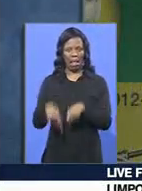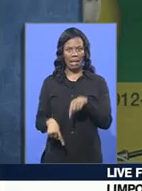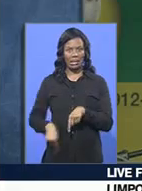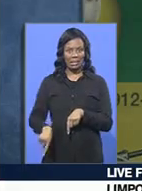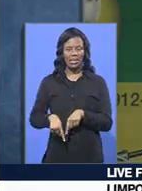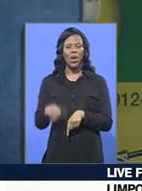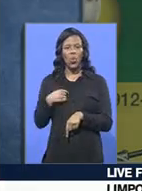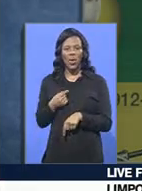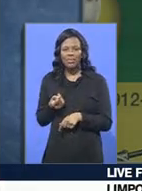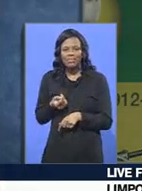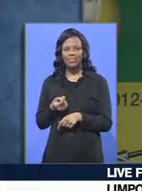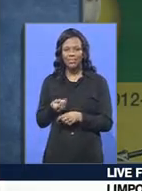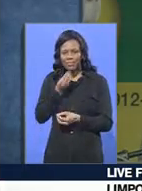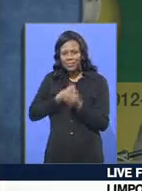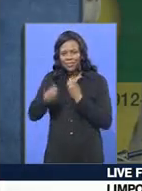white skins.